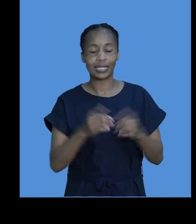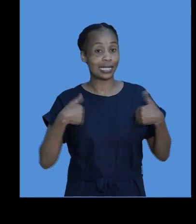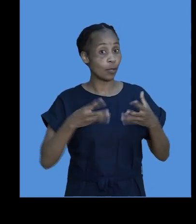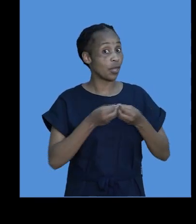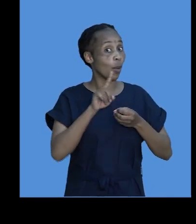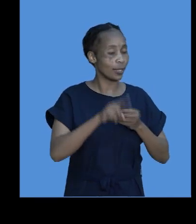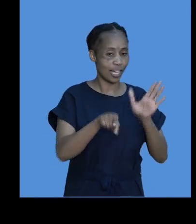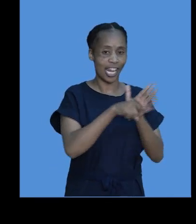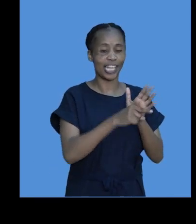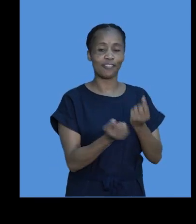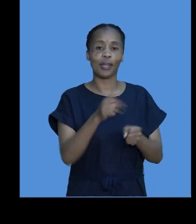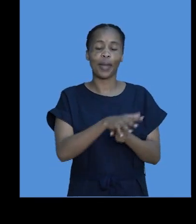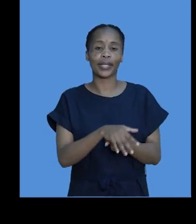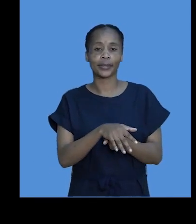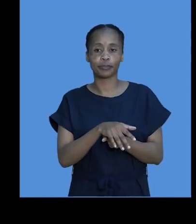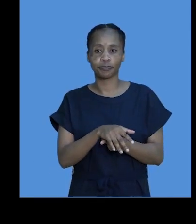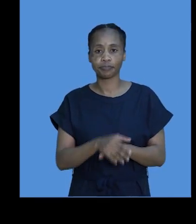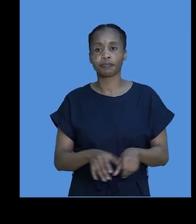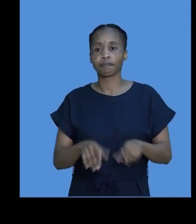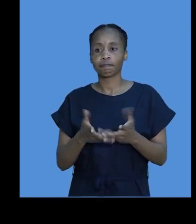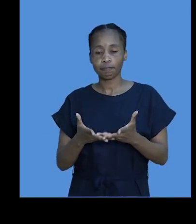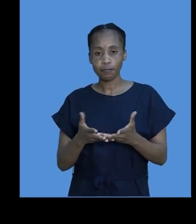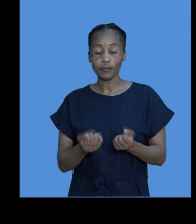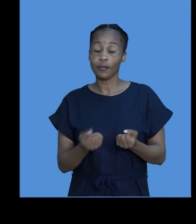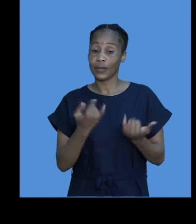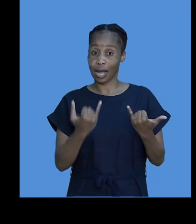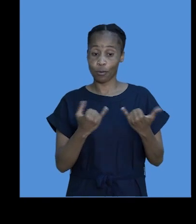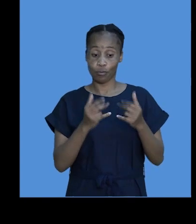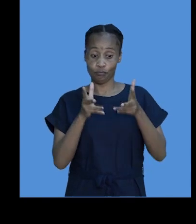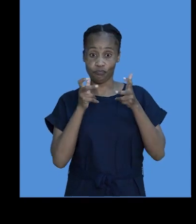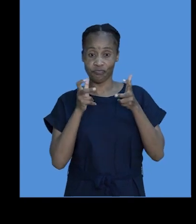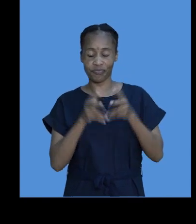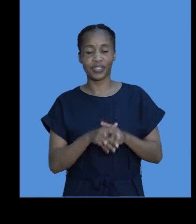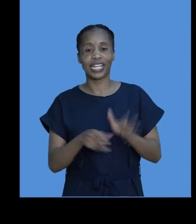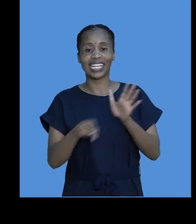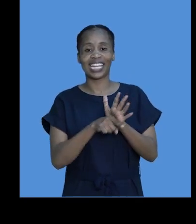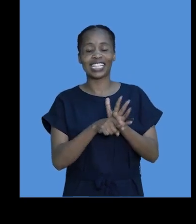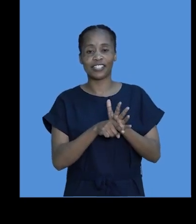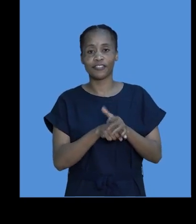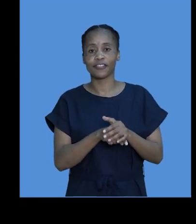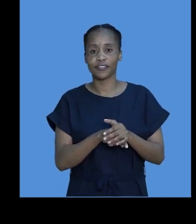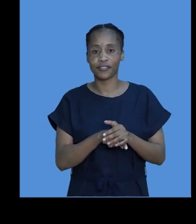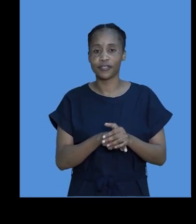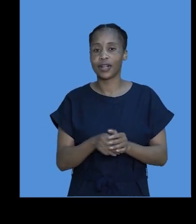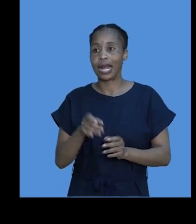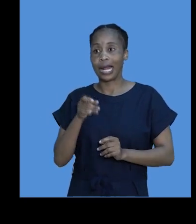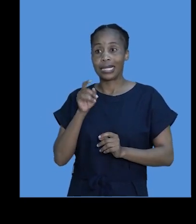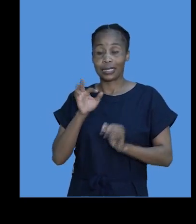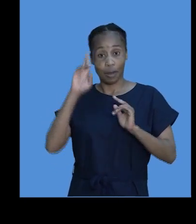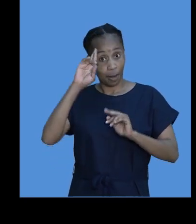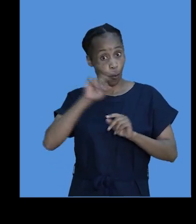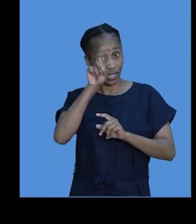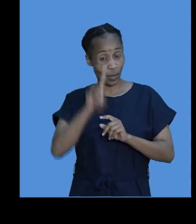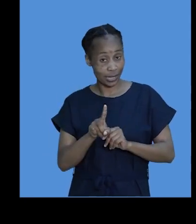start with the negative impact, like I said. Right, let's look at the negative impact. Let me go back to the question. Evaluate the impact